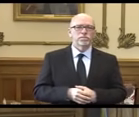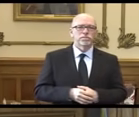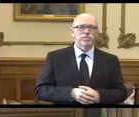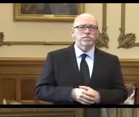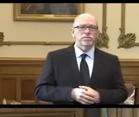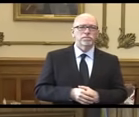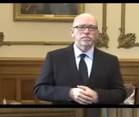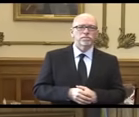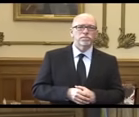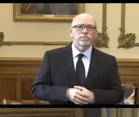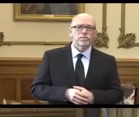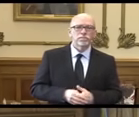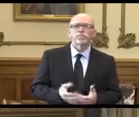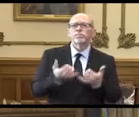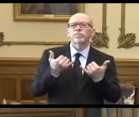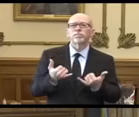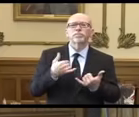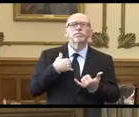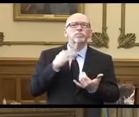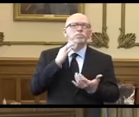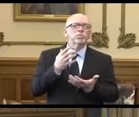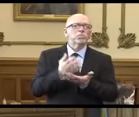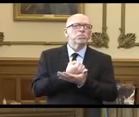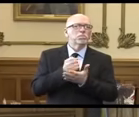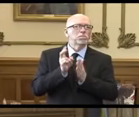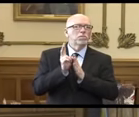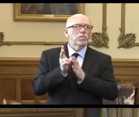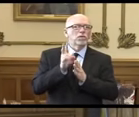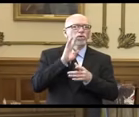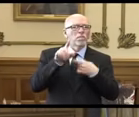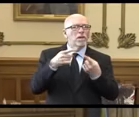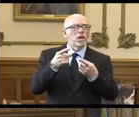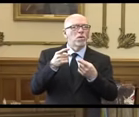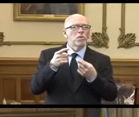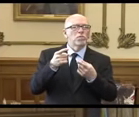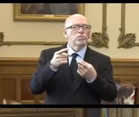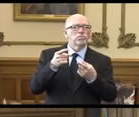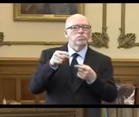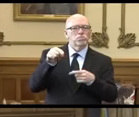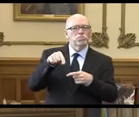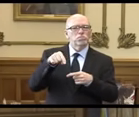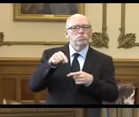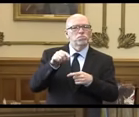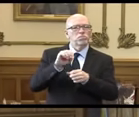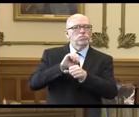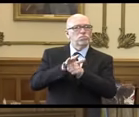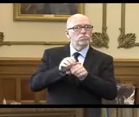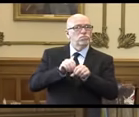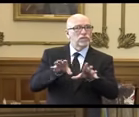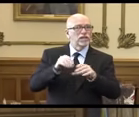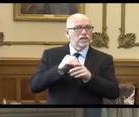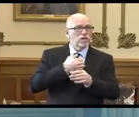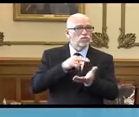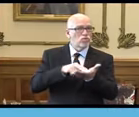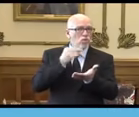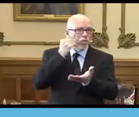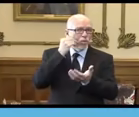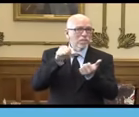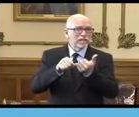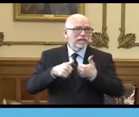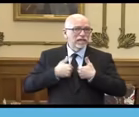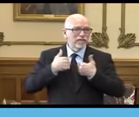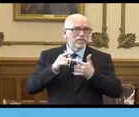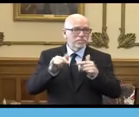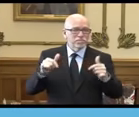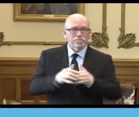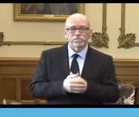I'm gonna take a couple minutes to talk about the spread of COVID-19 in our long-term care facilities. So